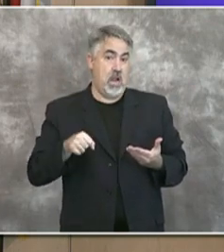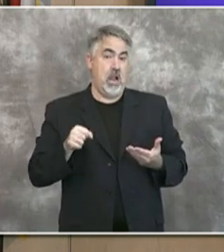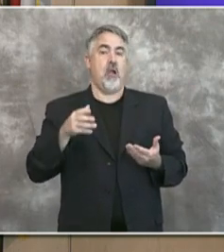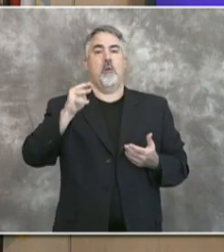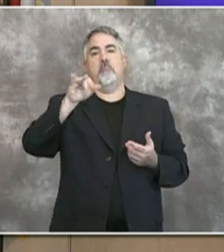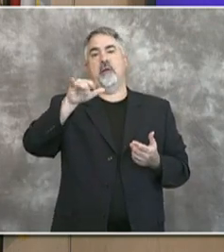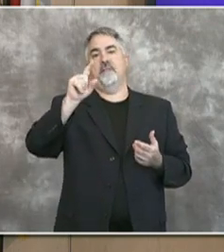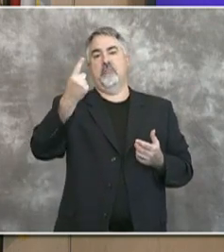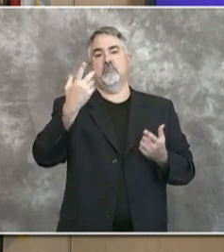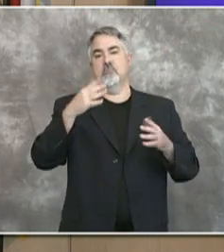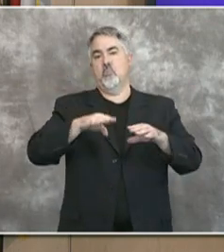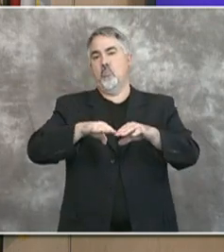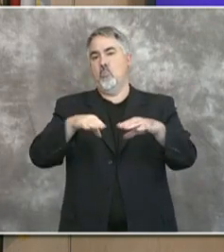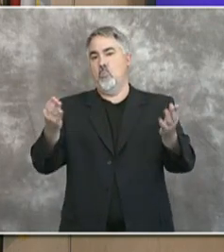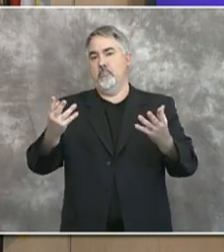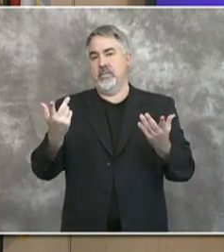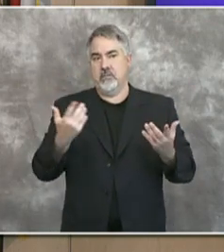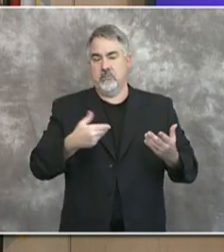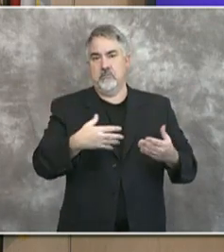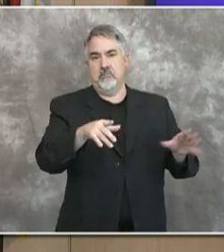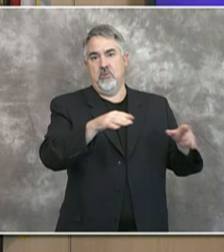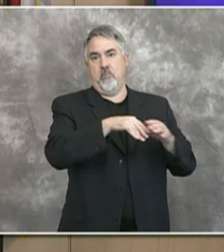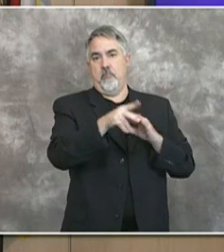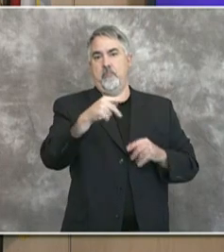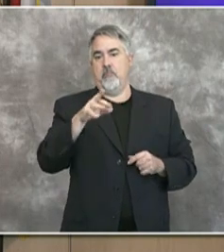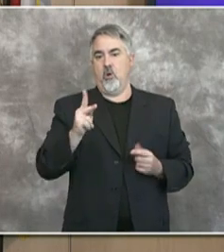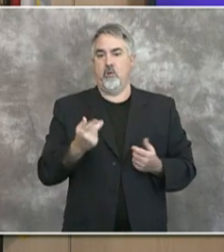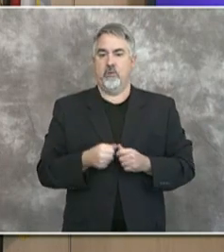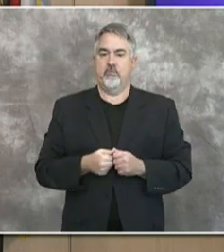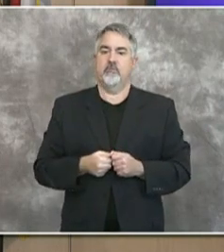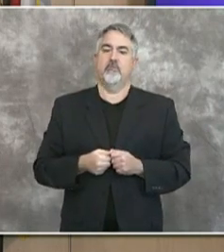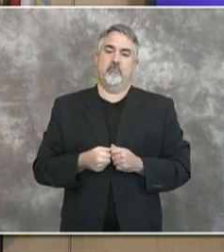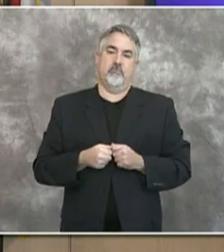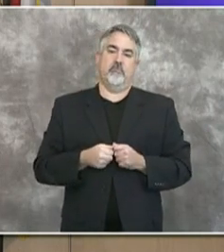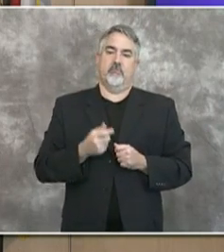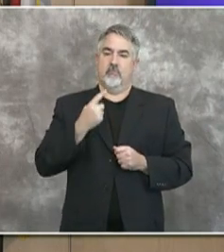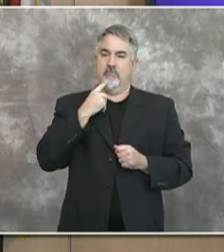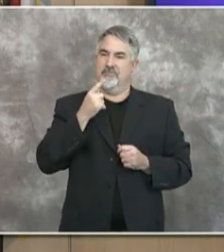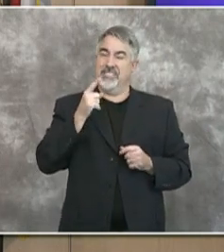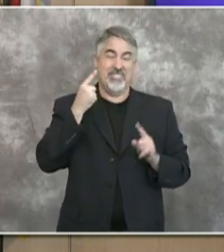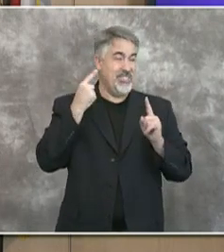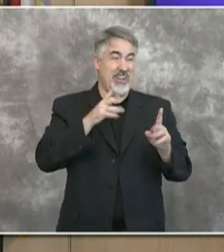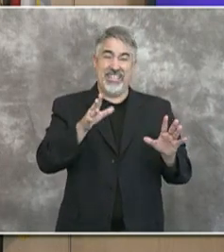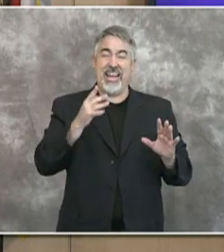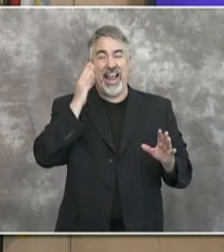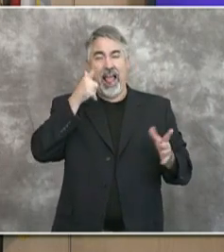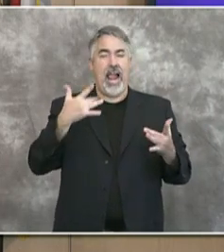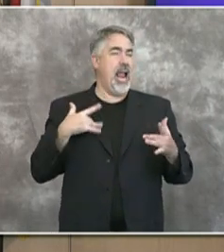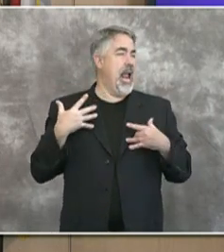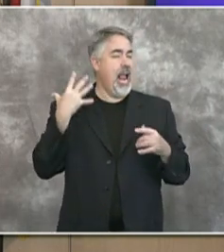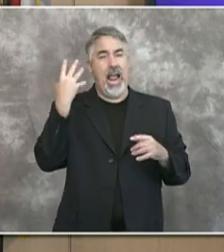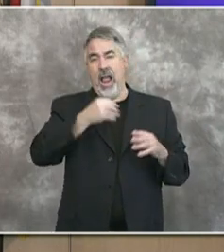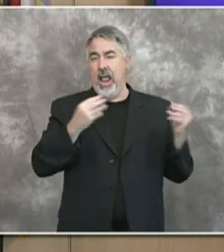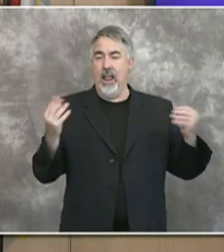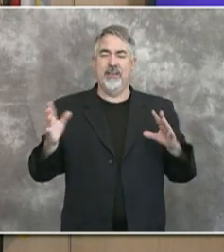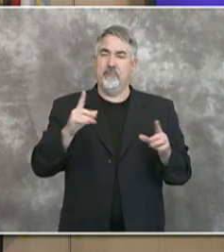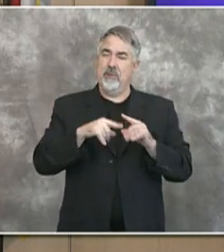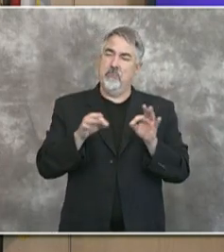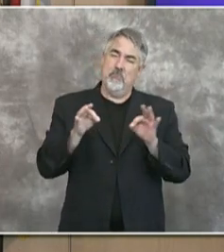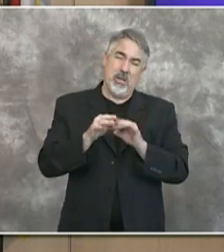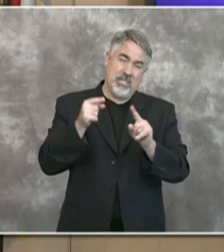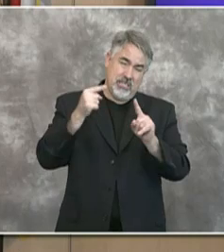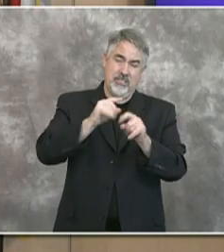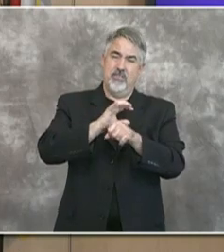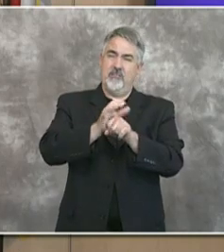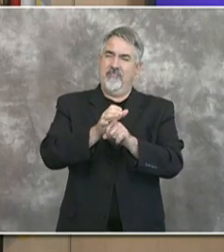the spread of coronavirus. We also know that there has been a lot of interest in opening other outdoor recreational activities,